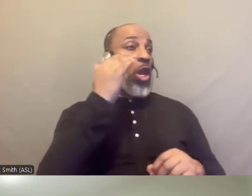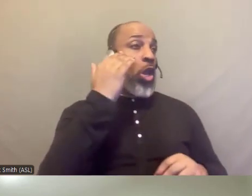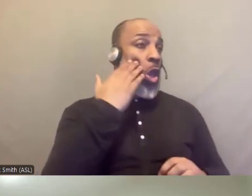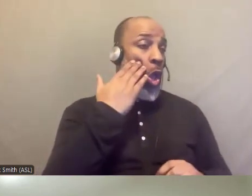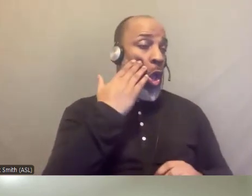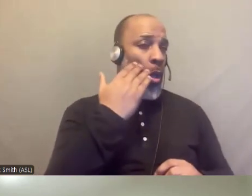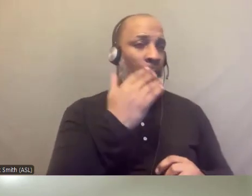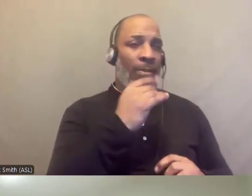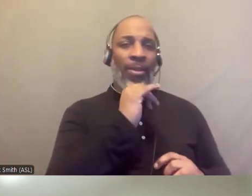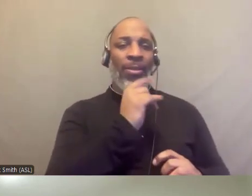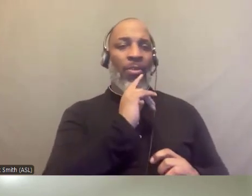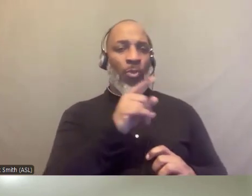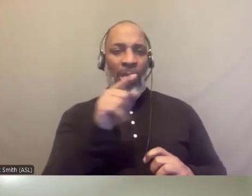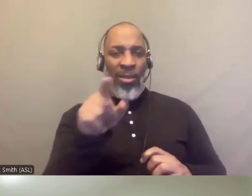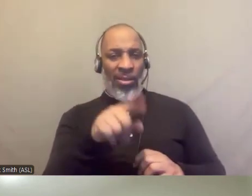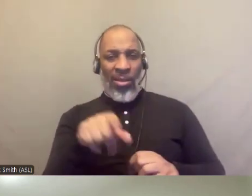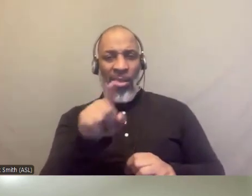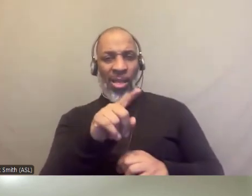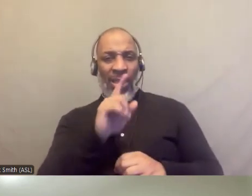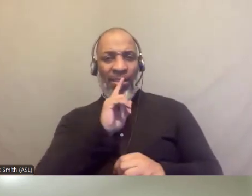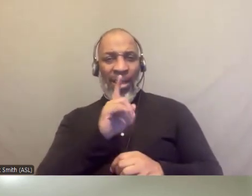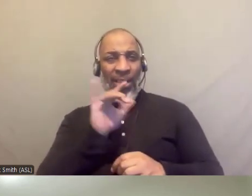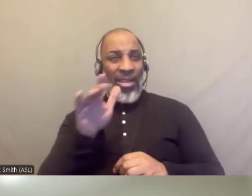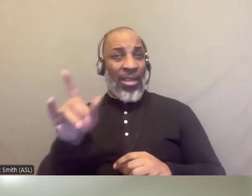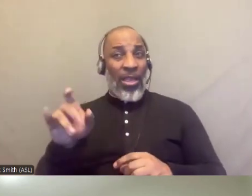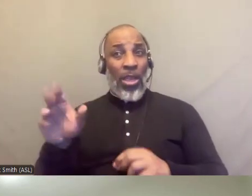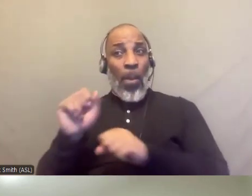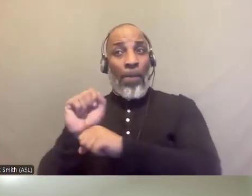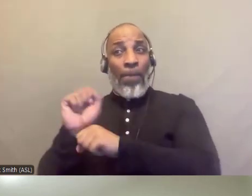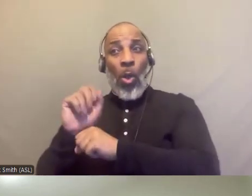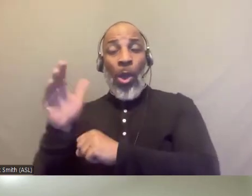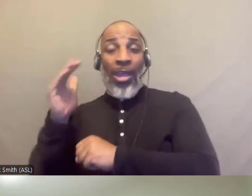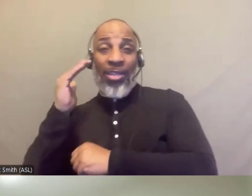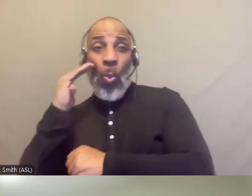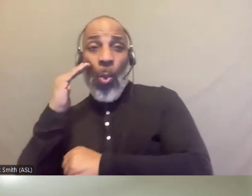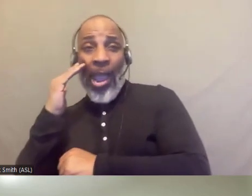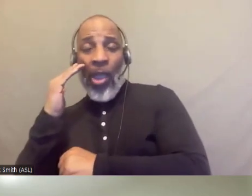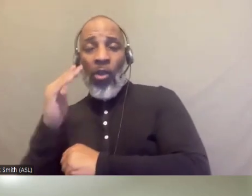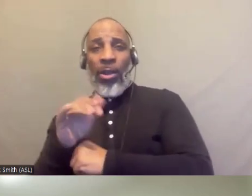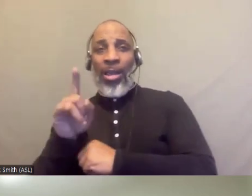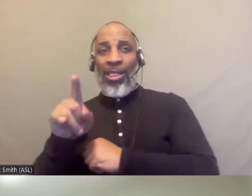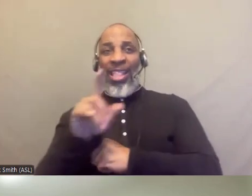There's nothing really in this fact pattern that indicates that the employer is aware